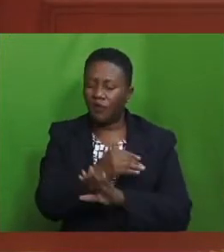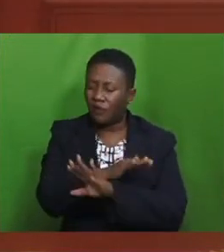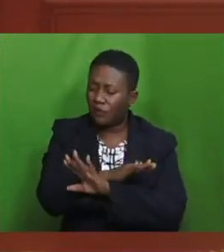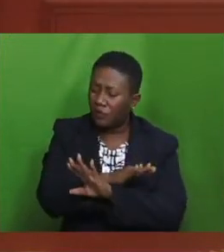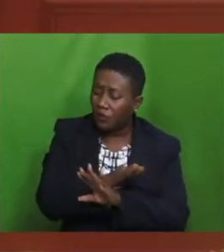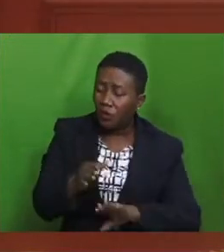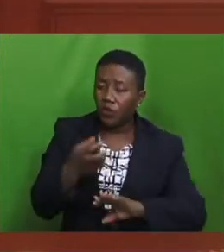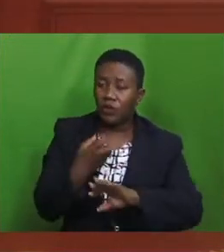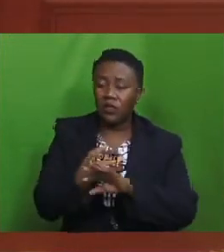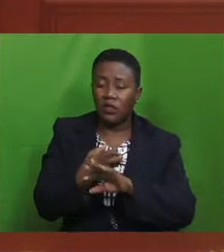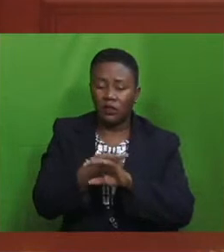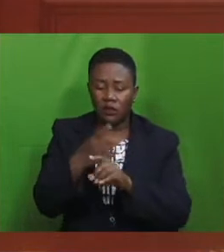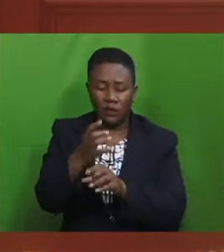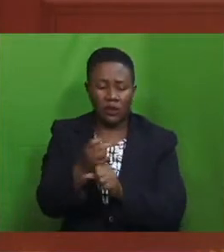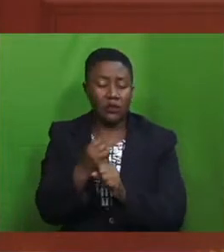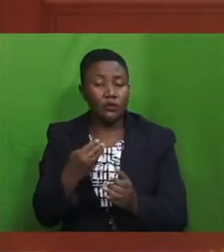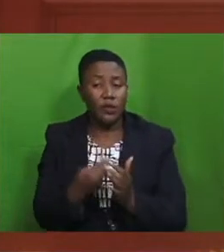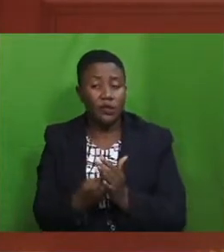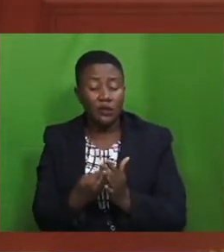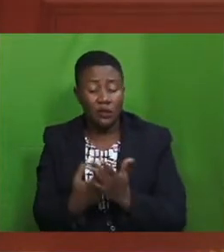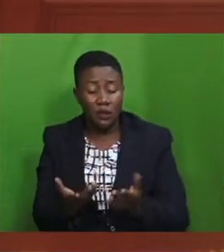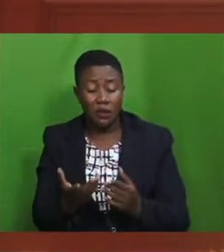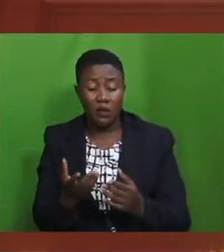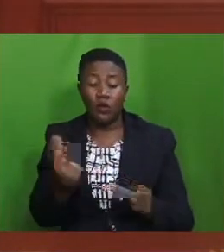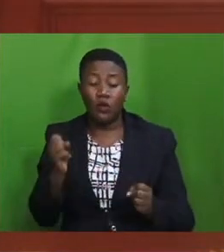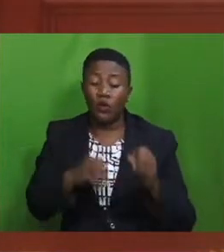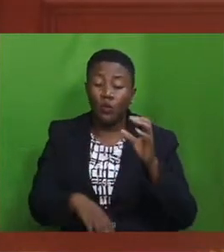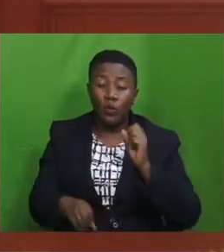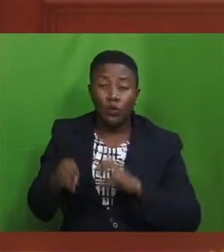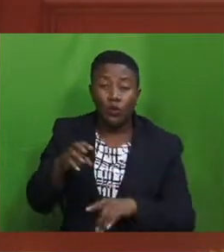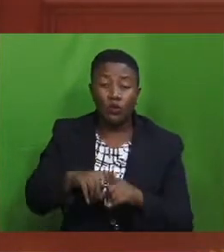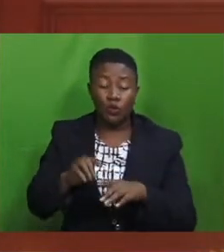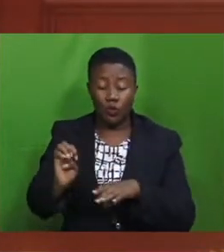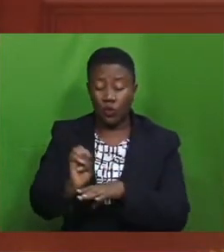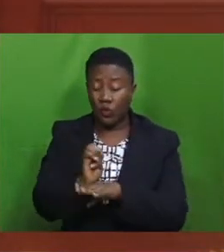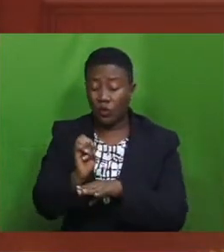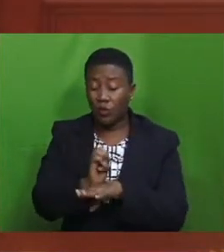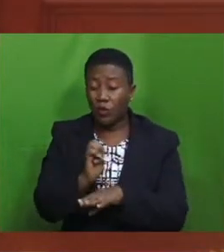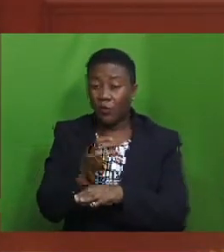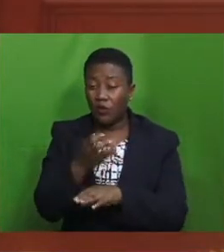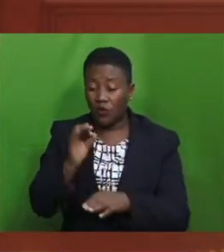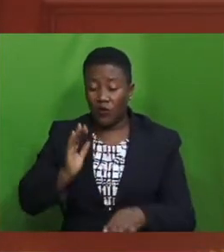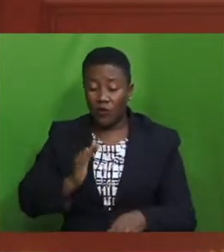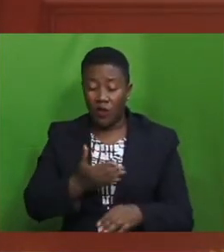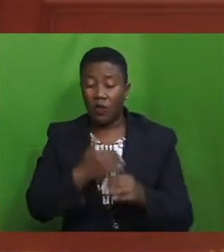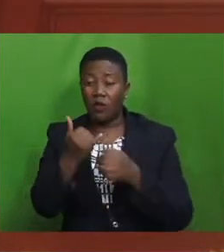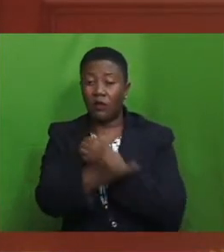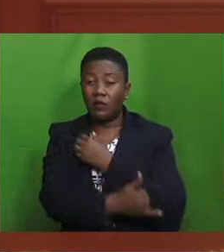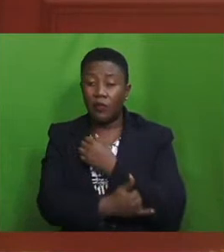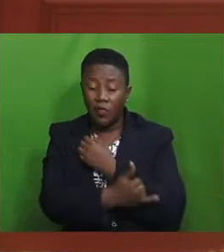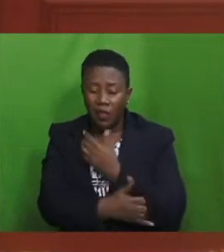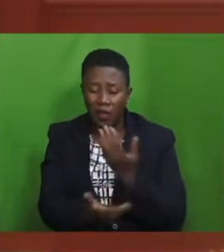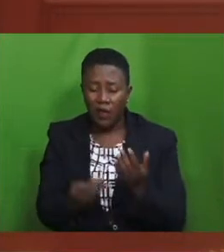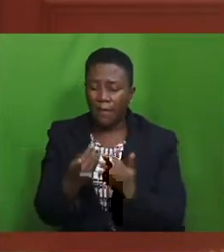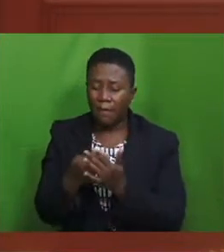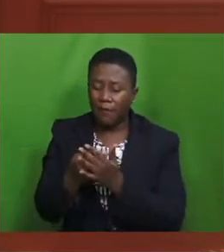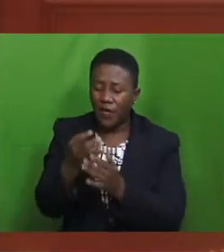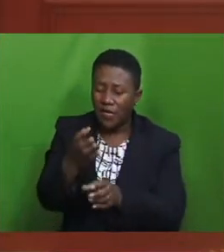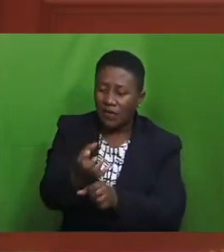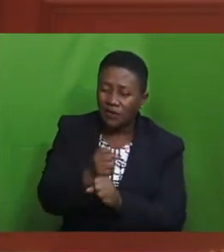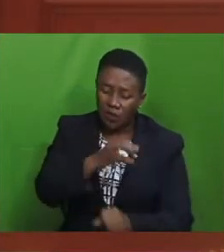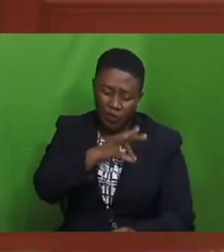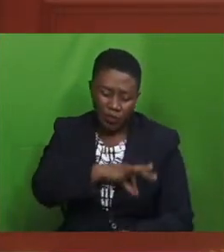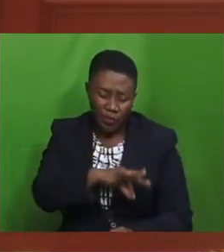even raising money. Their contribution to the employment of our country, to the export earning of our country,